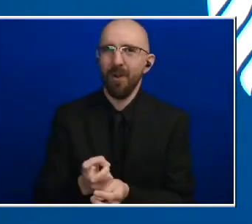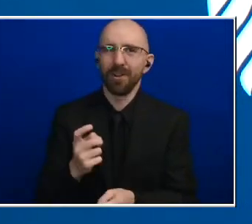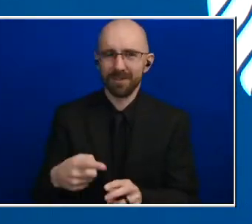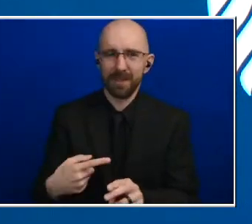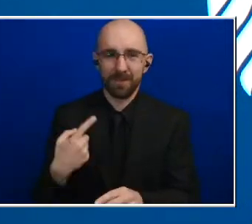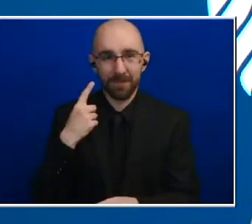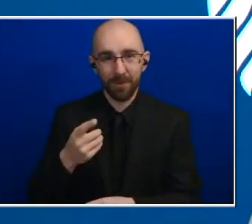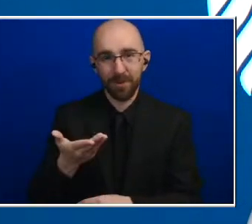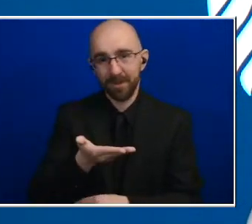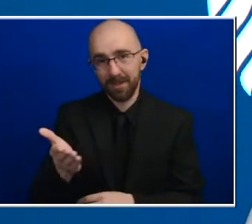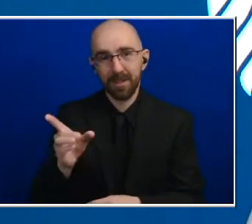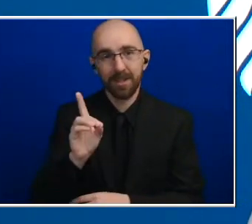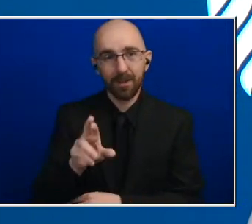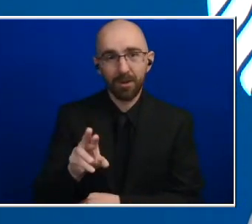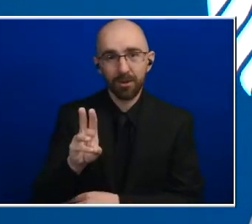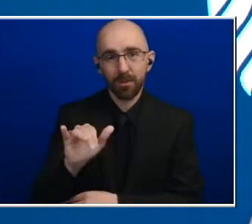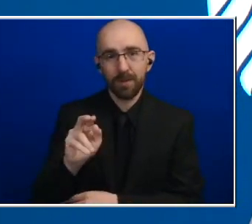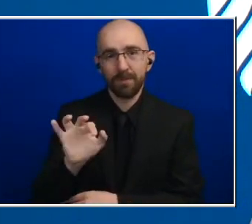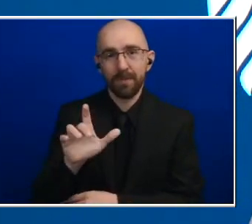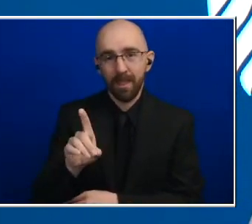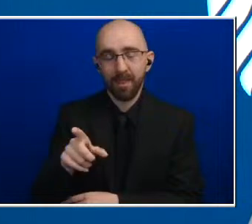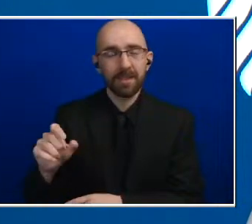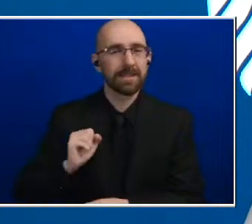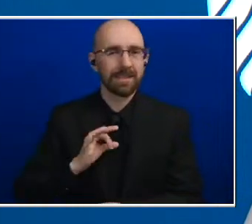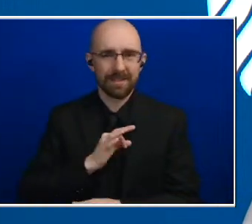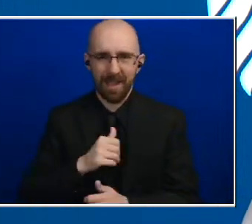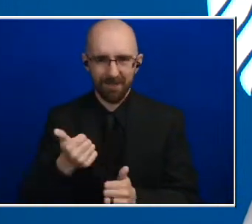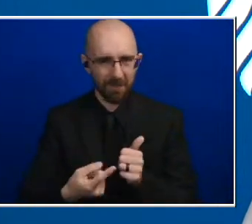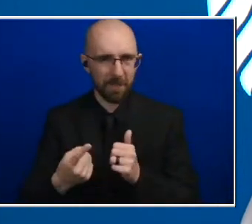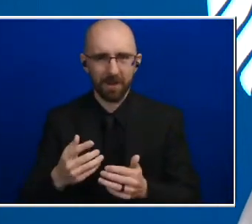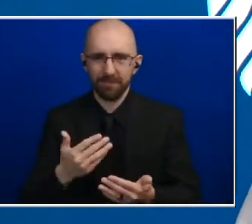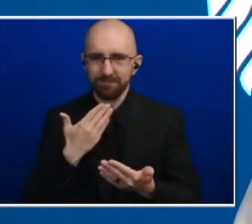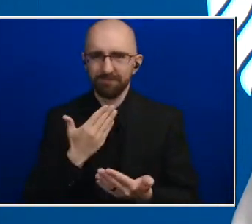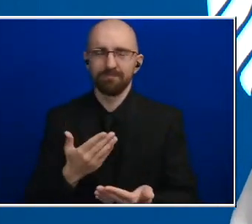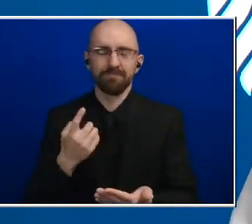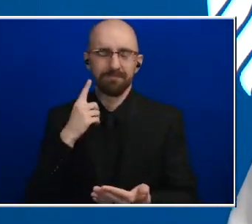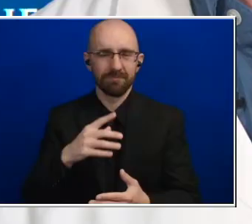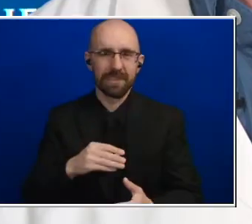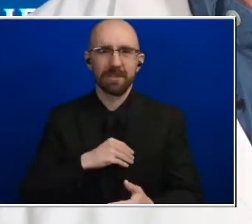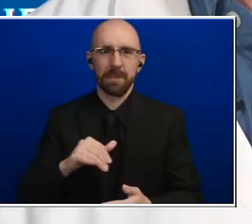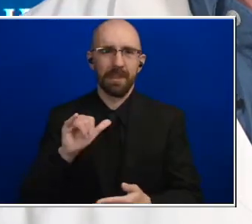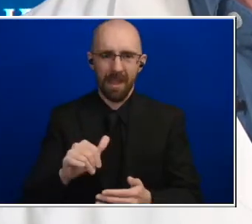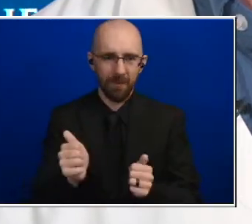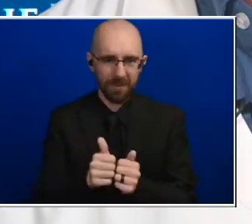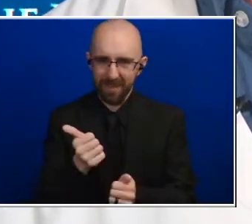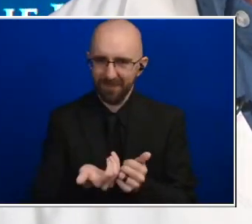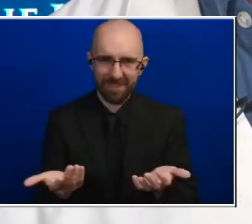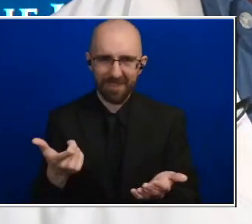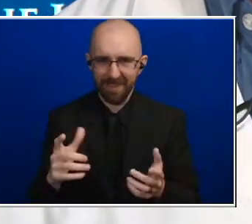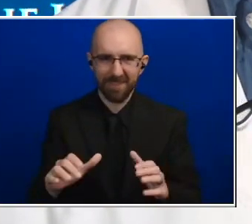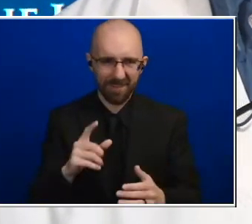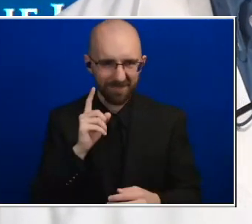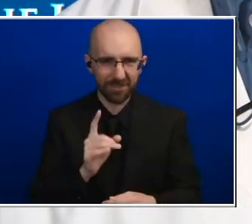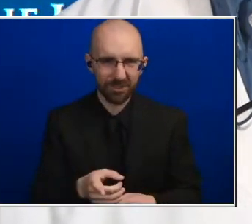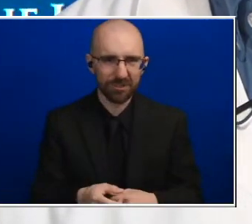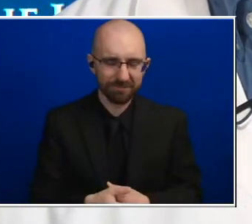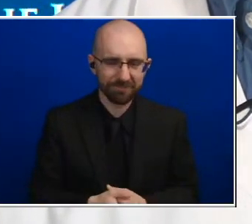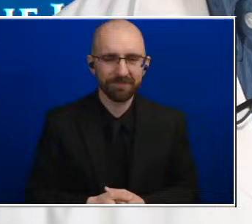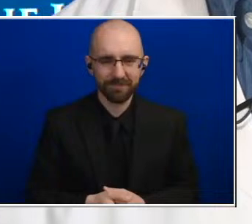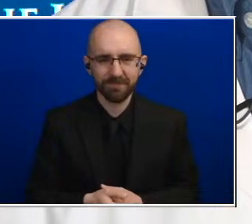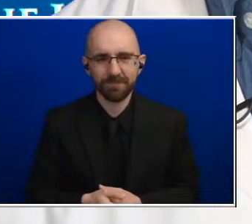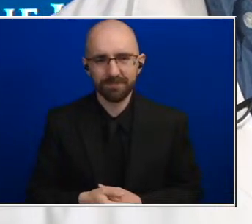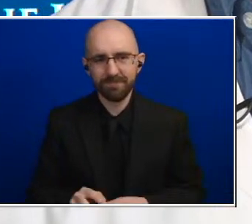everybody, that is good to be able to accept that with everything that they've done, for sure. All right, looking forward to much more